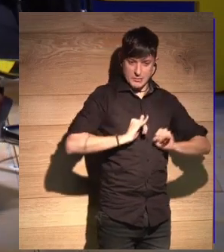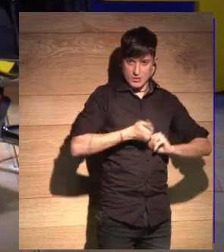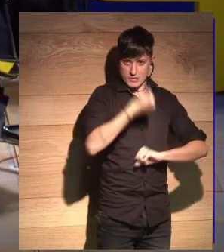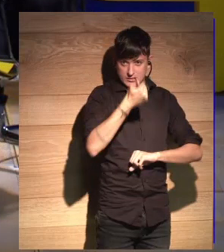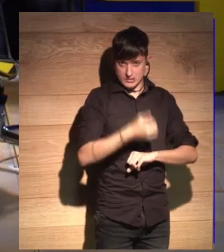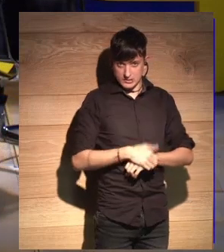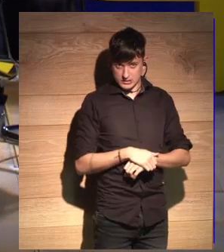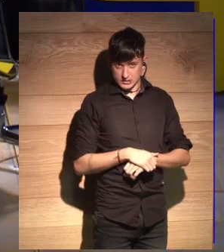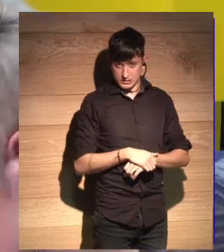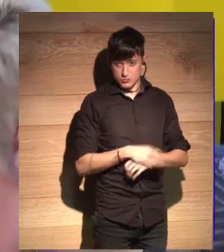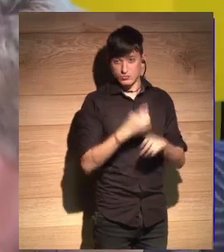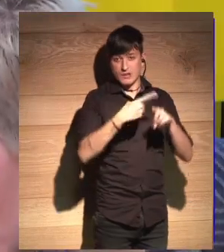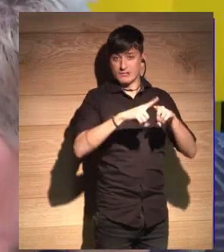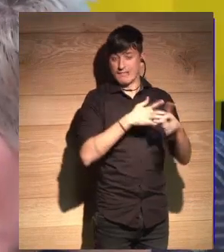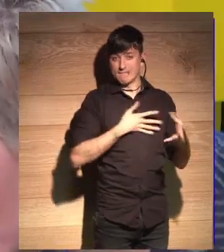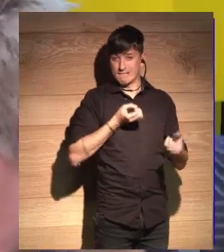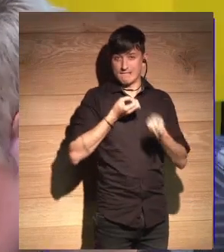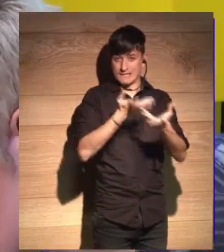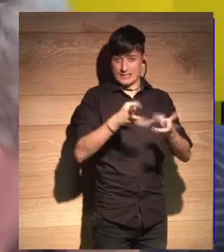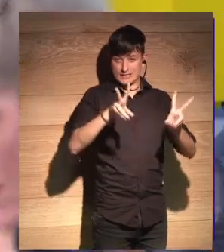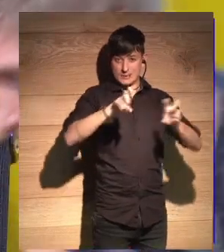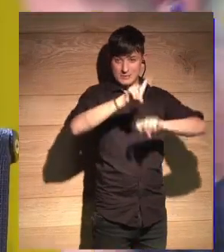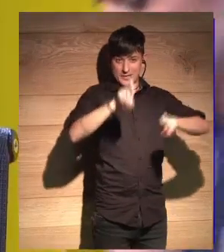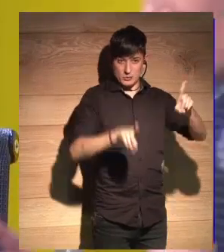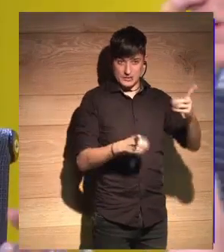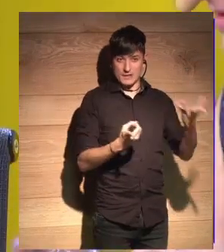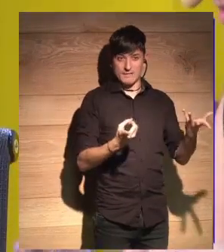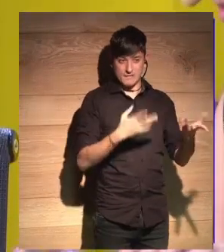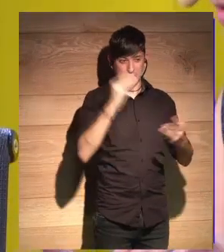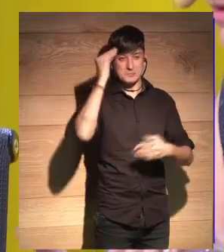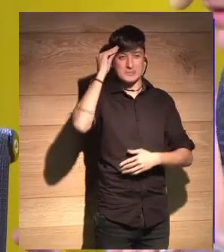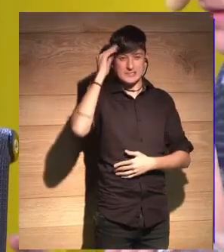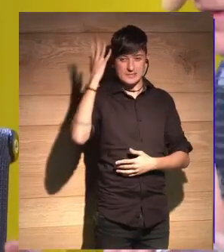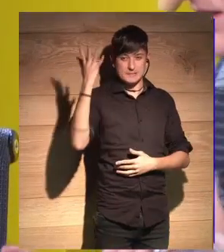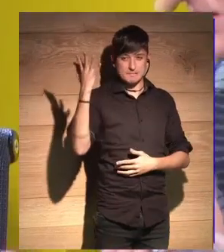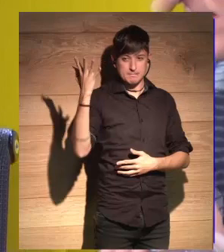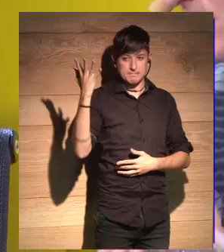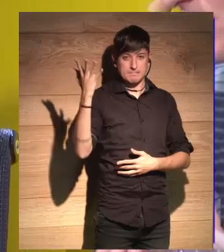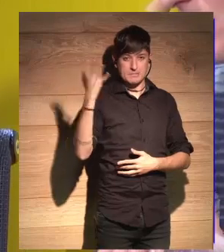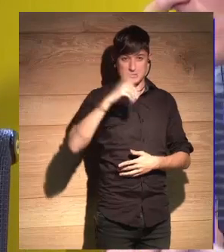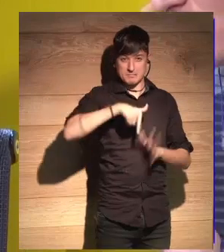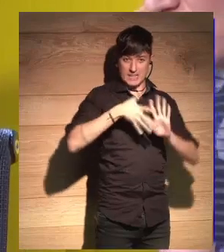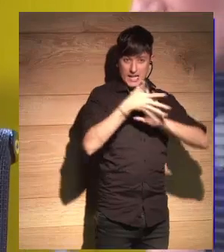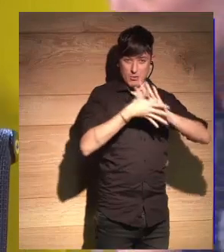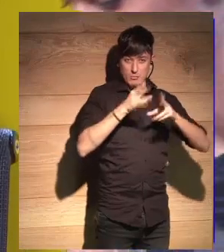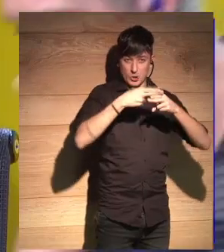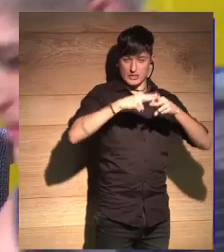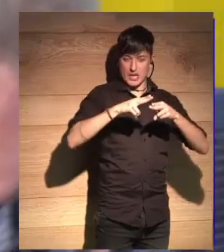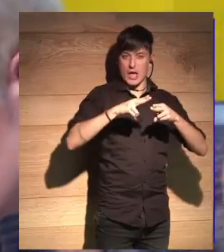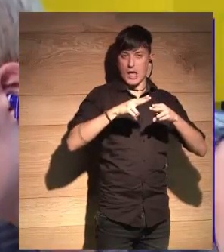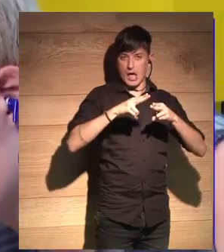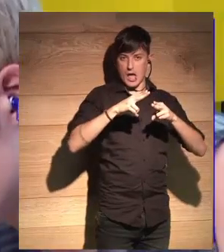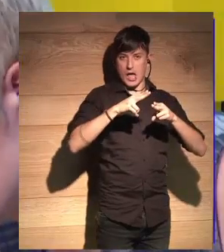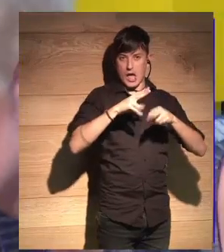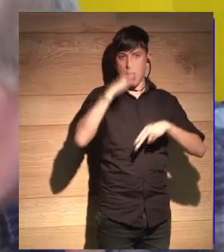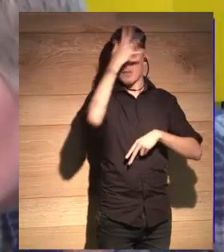about his question was, I think that for political, when you're talking about American politics, it's an